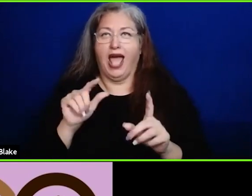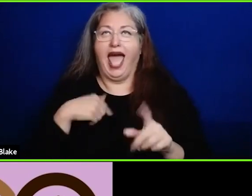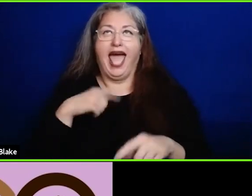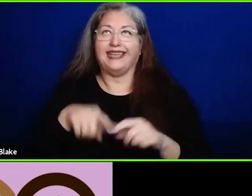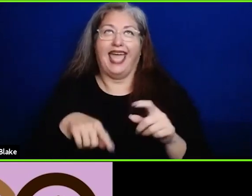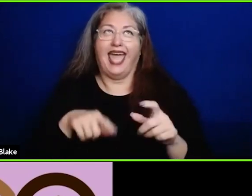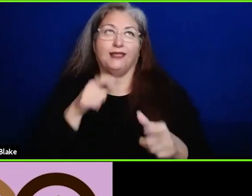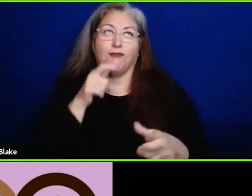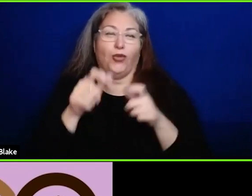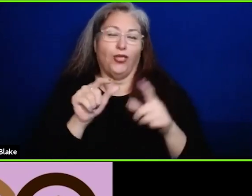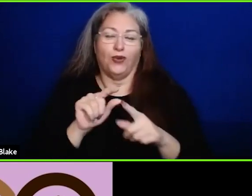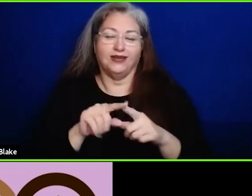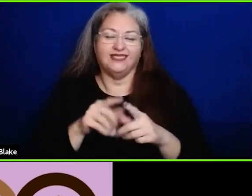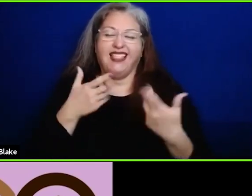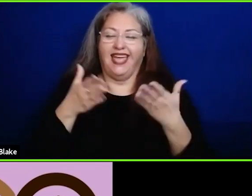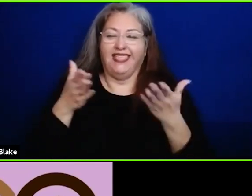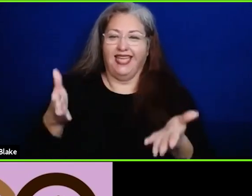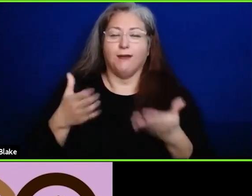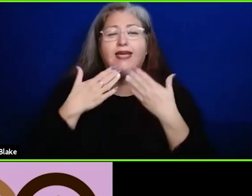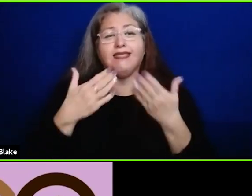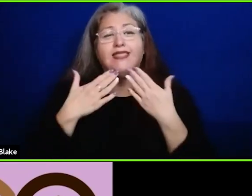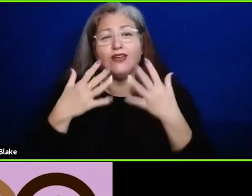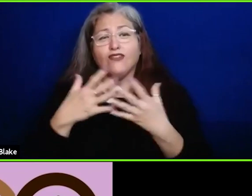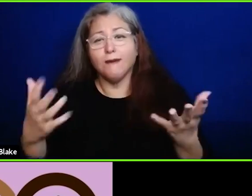words. They have the words. Thank you very much.